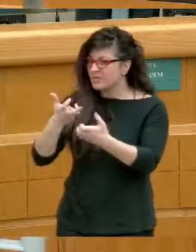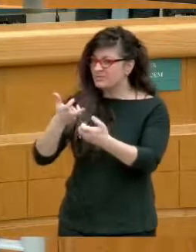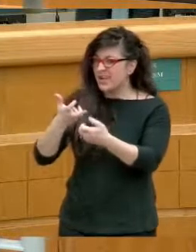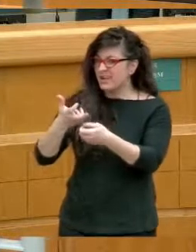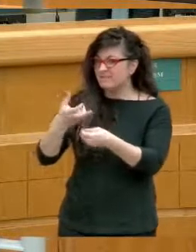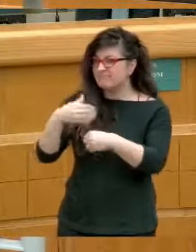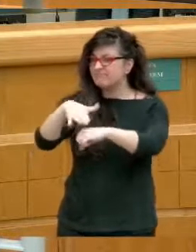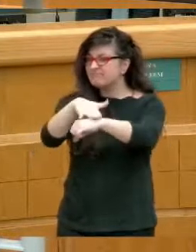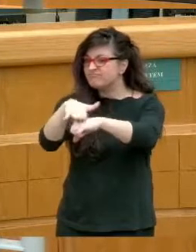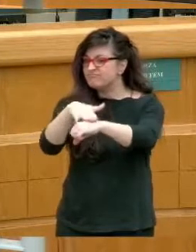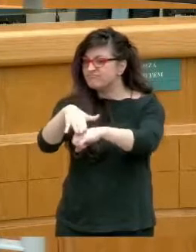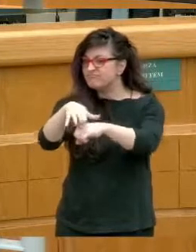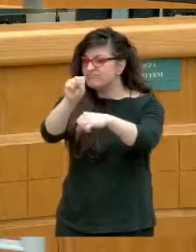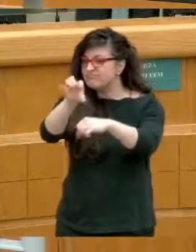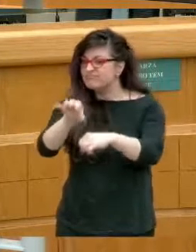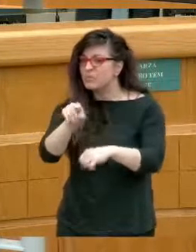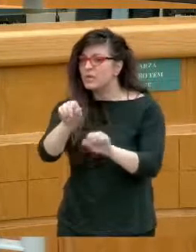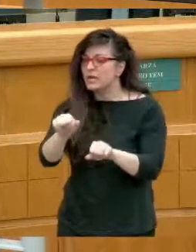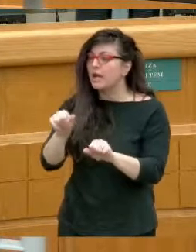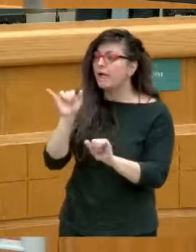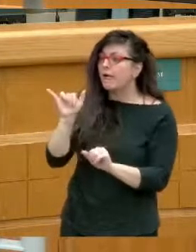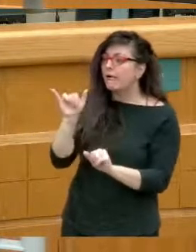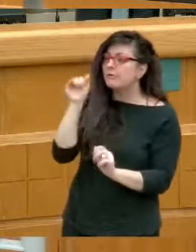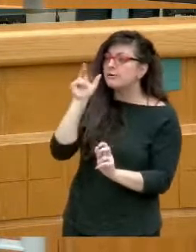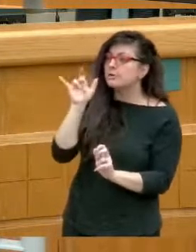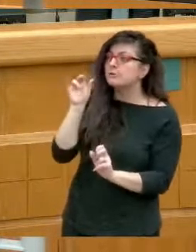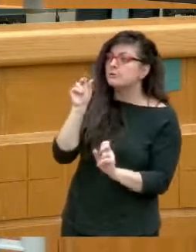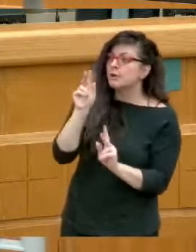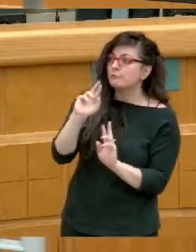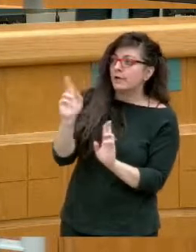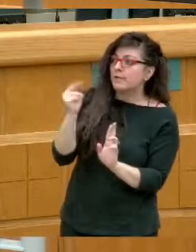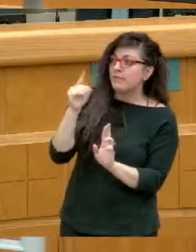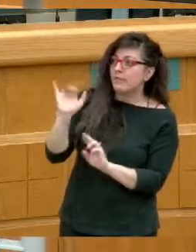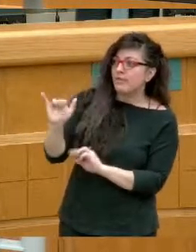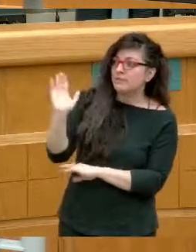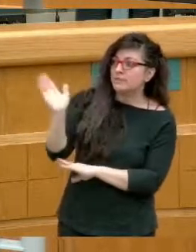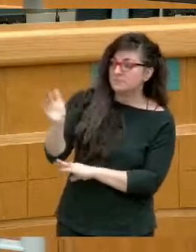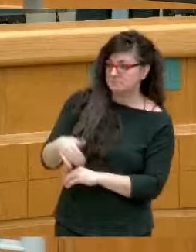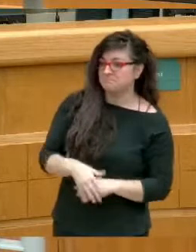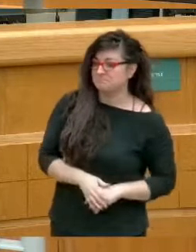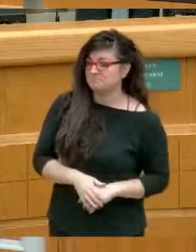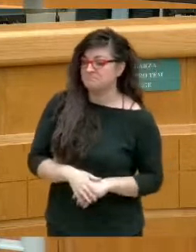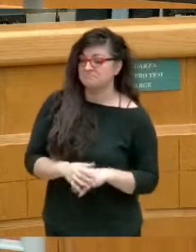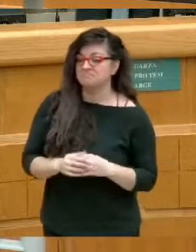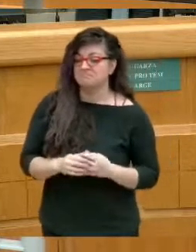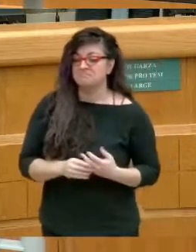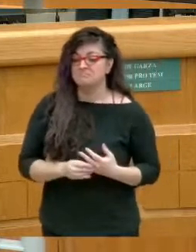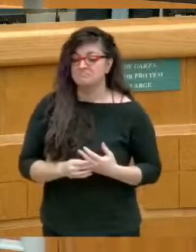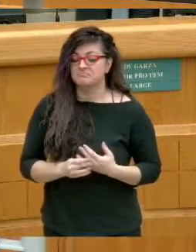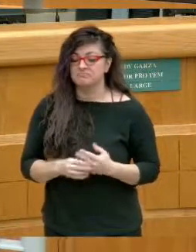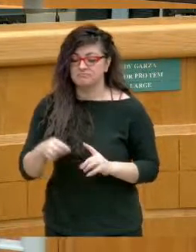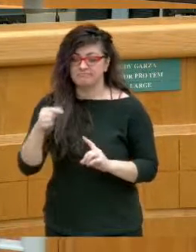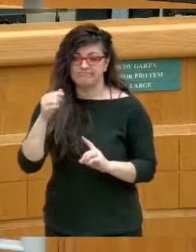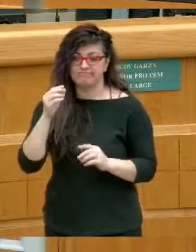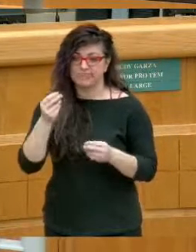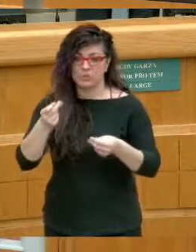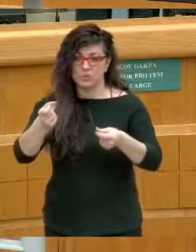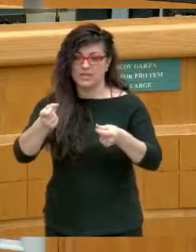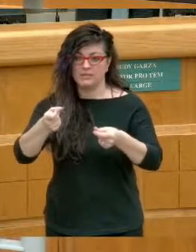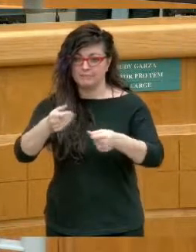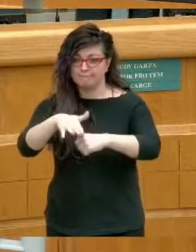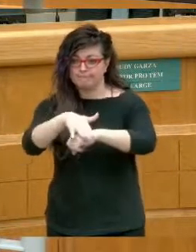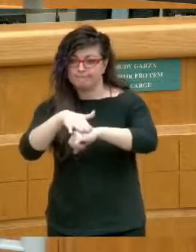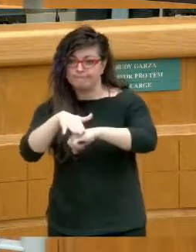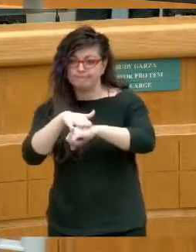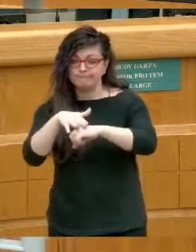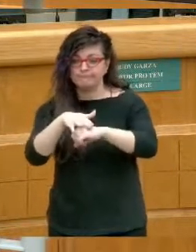today. And then after this, Annette will come up just for a few minutes, and then we're going to turn it over to Dr. Bird. So this will give you a quick primer of what's